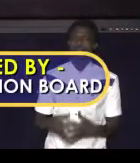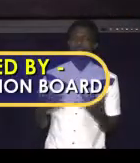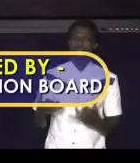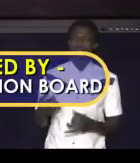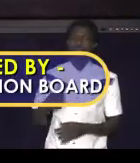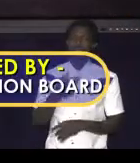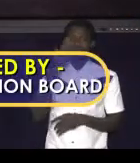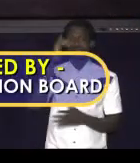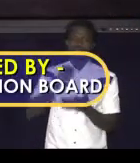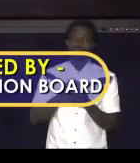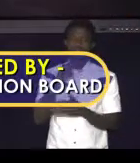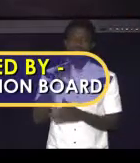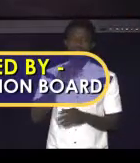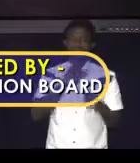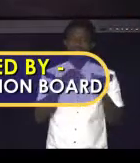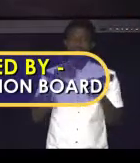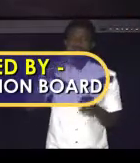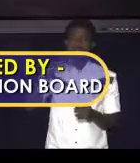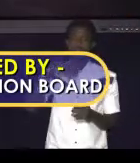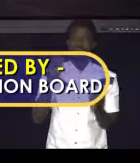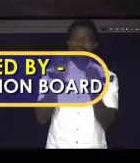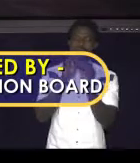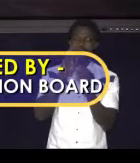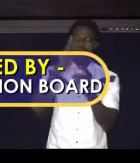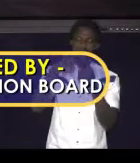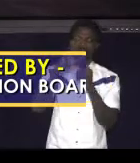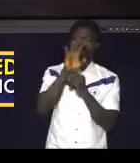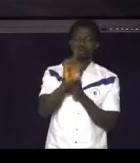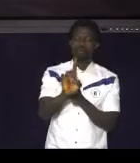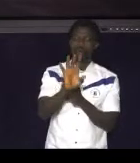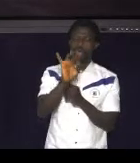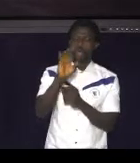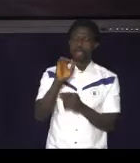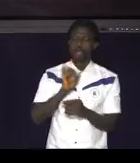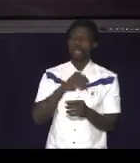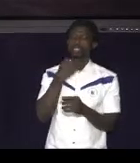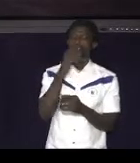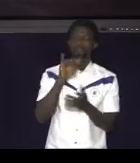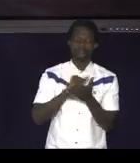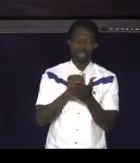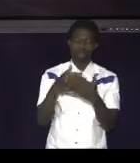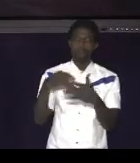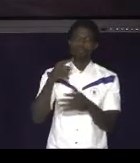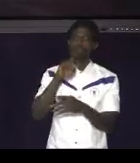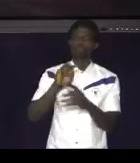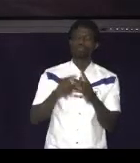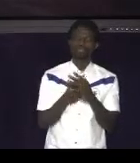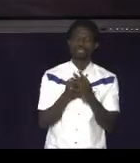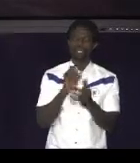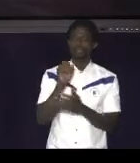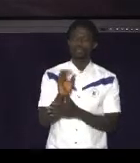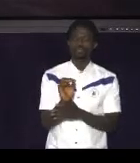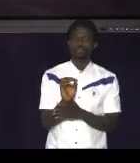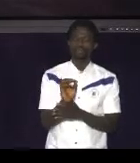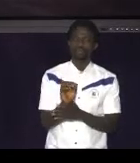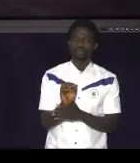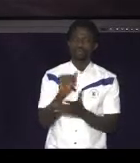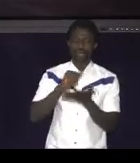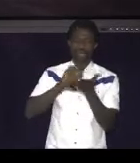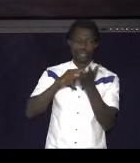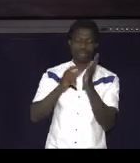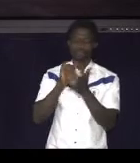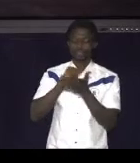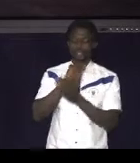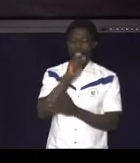Now, we know that the three angles must add up to 180. I did tell you that before you started. So that means